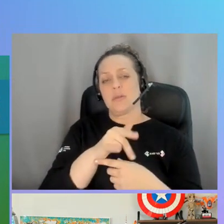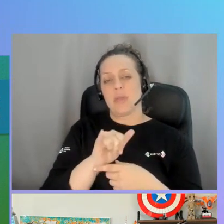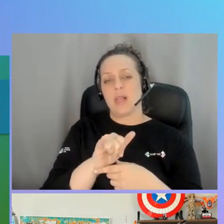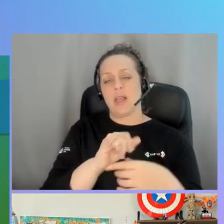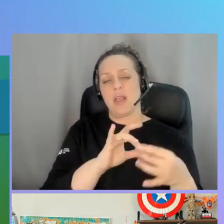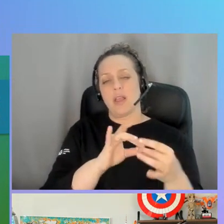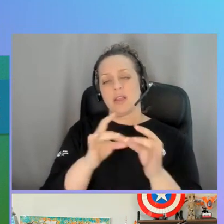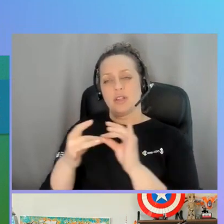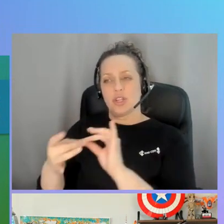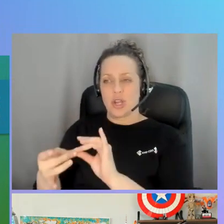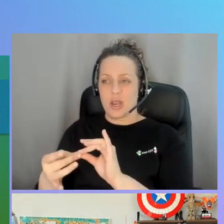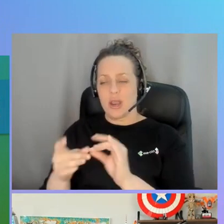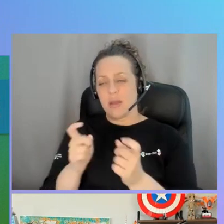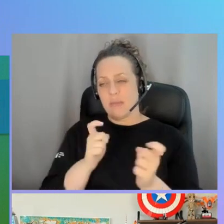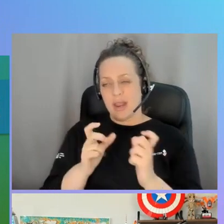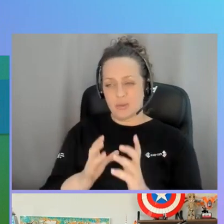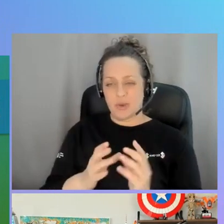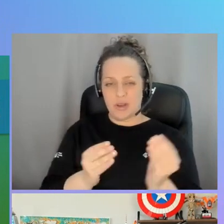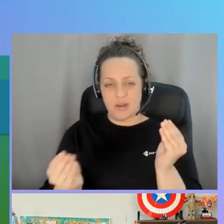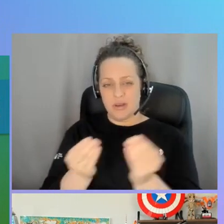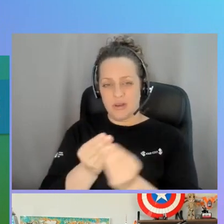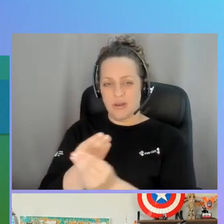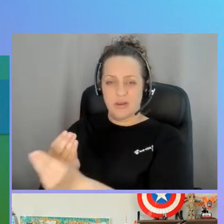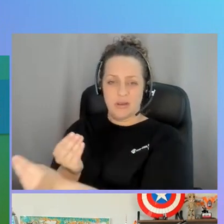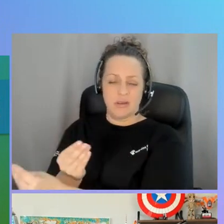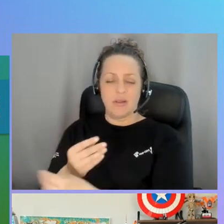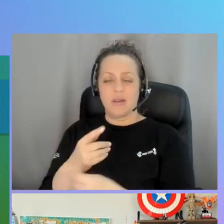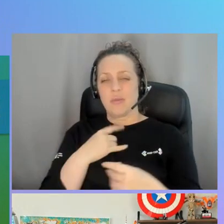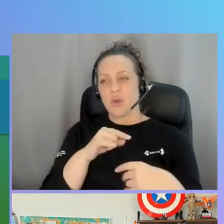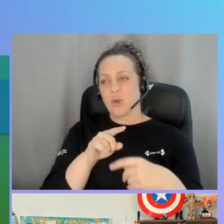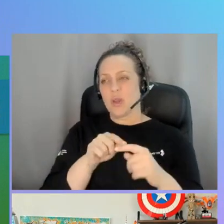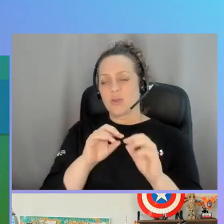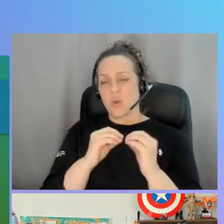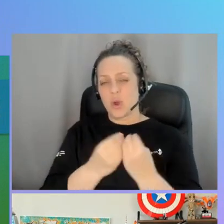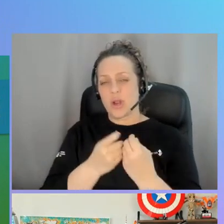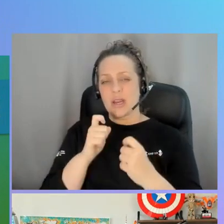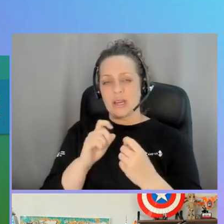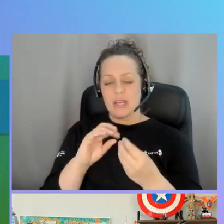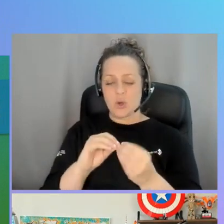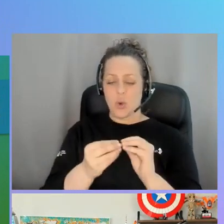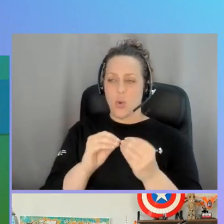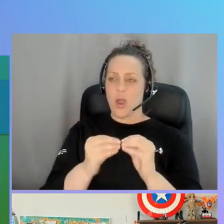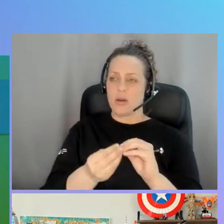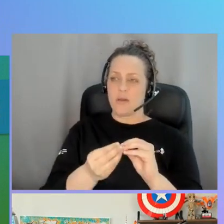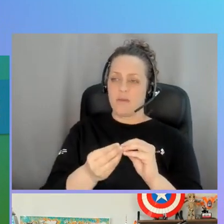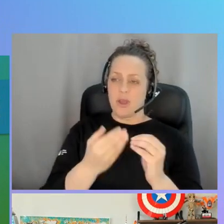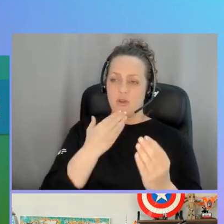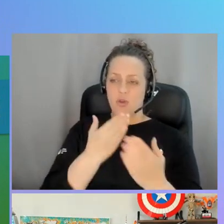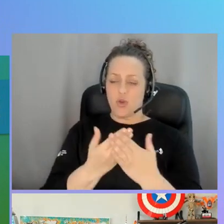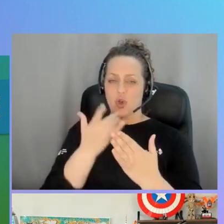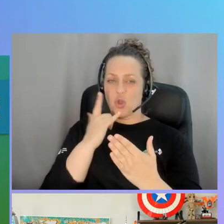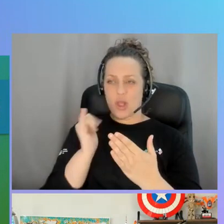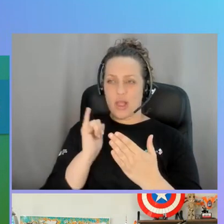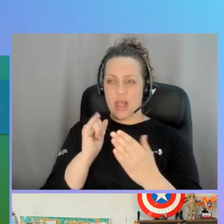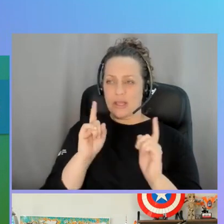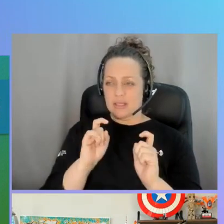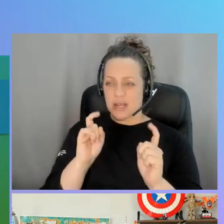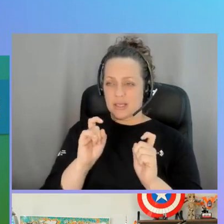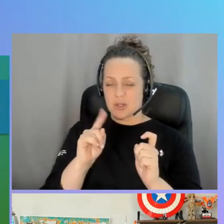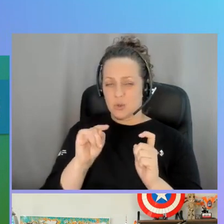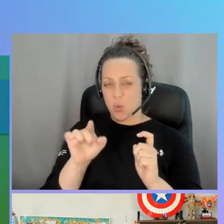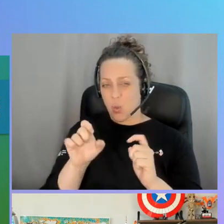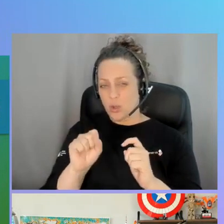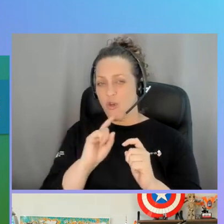all really comes back to you as an organization need to be able to quantify what good looks like. And testing tools